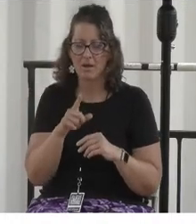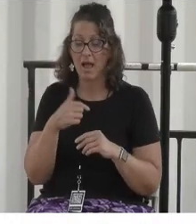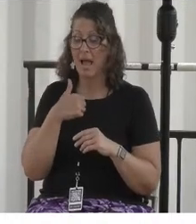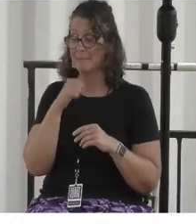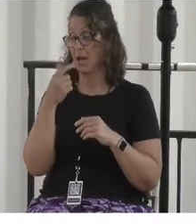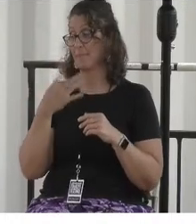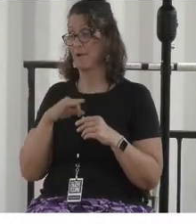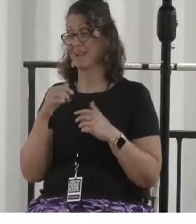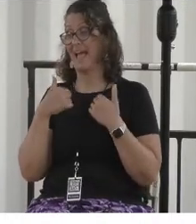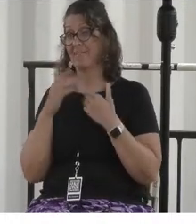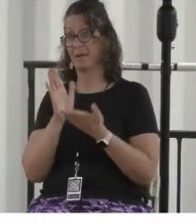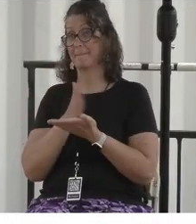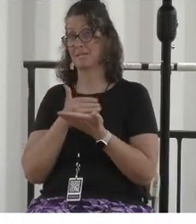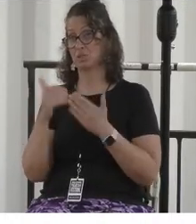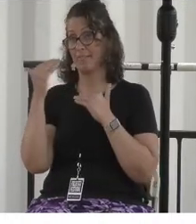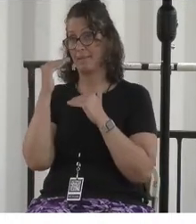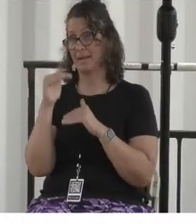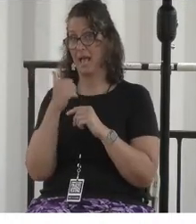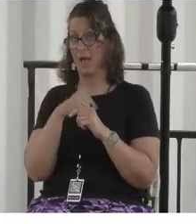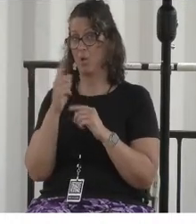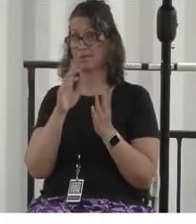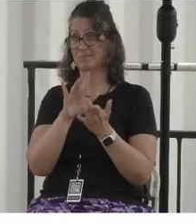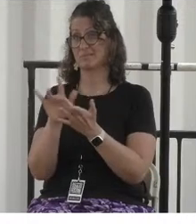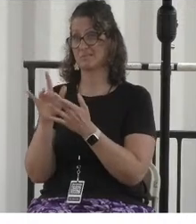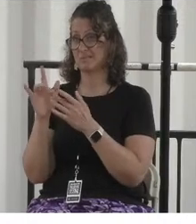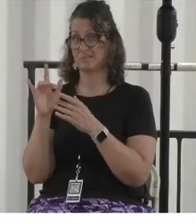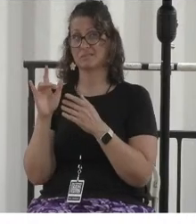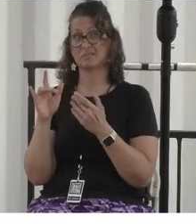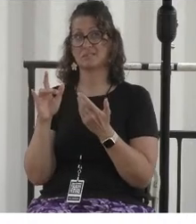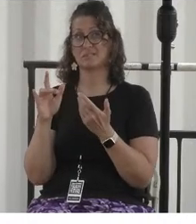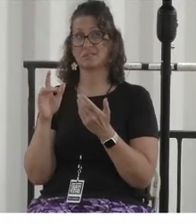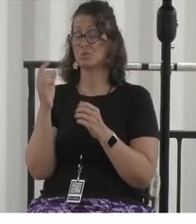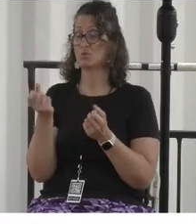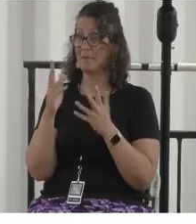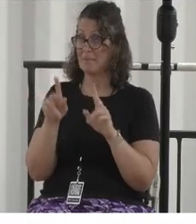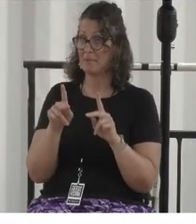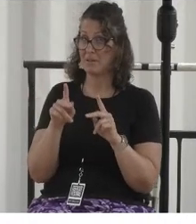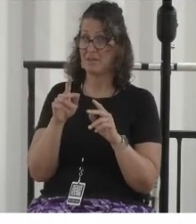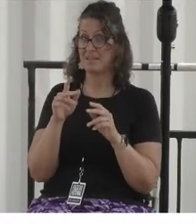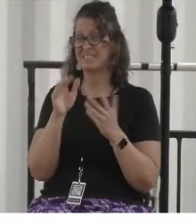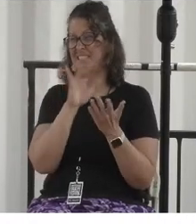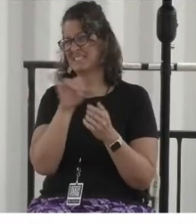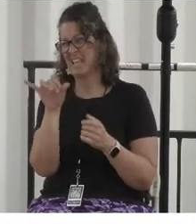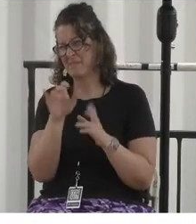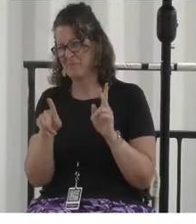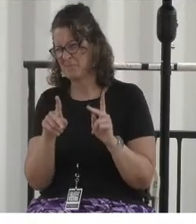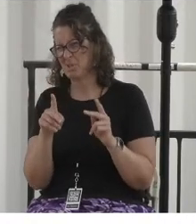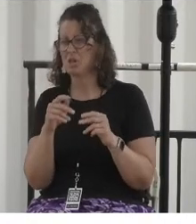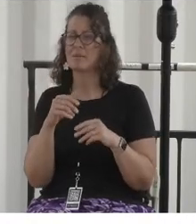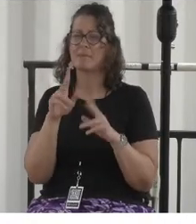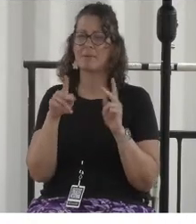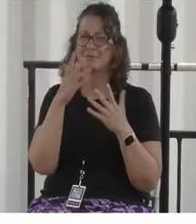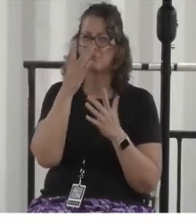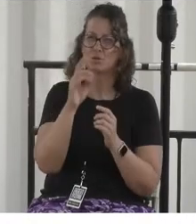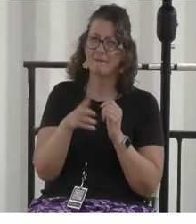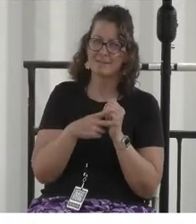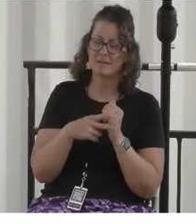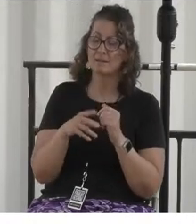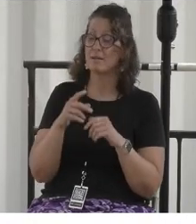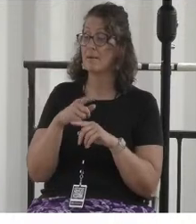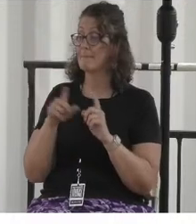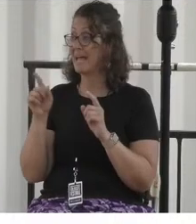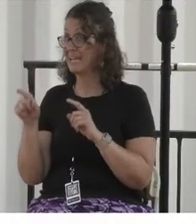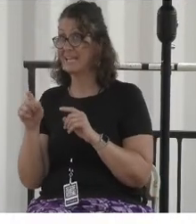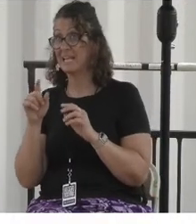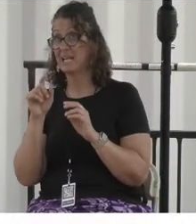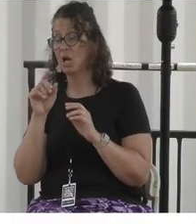time I can spend in outreach. And oftentimes, I just reach the same people, people interested in conservation. But an intelligent agent goes to social media. It finds people I never